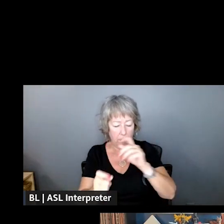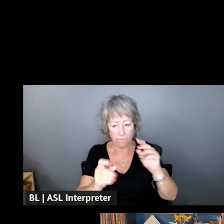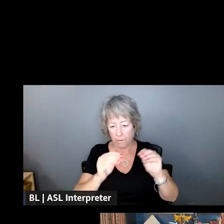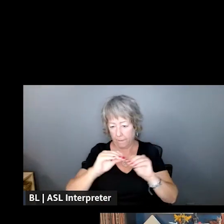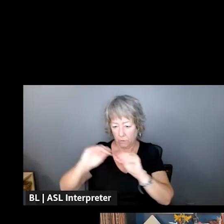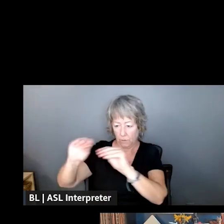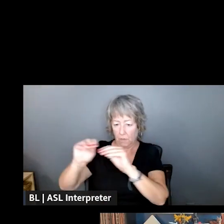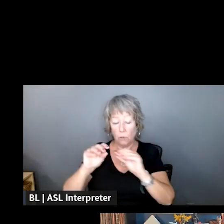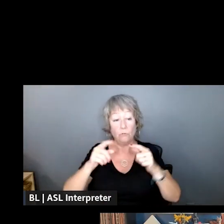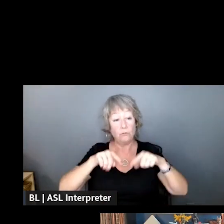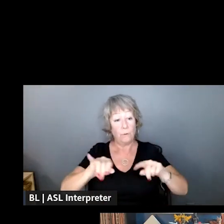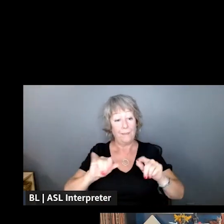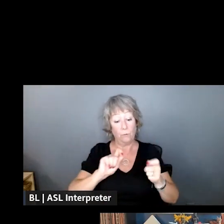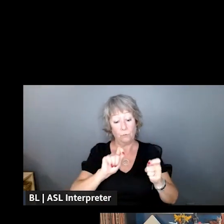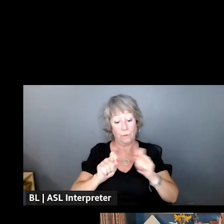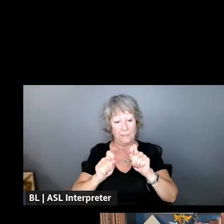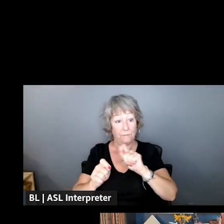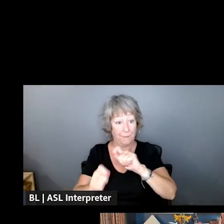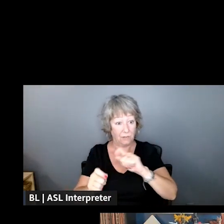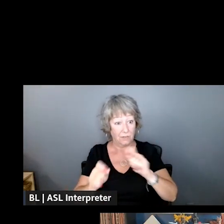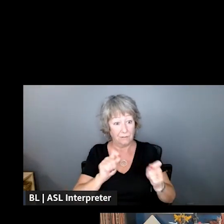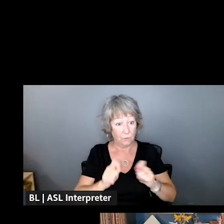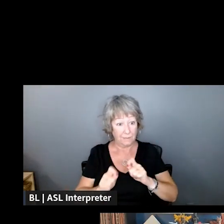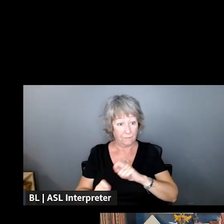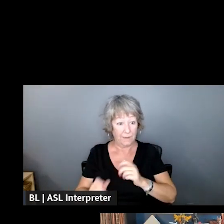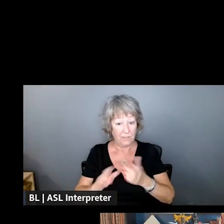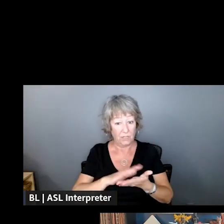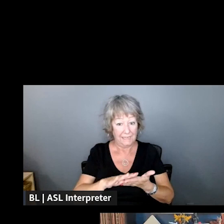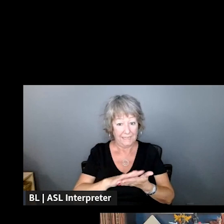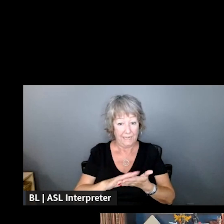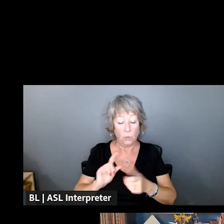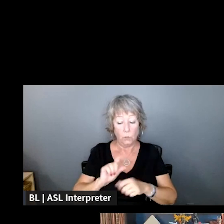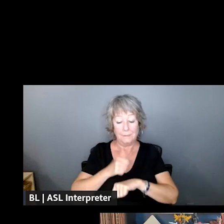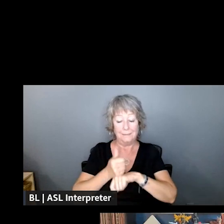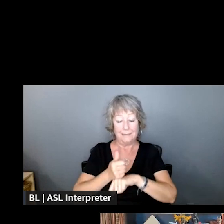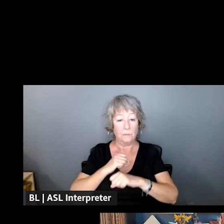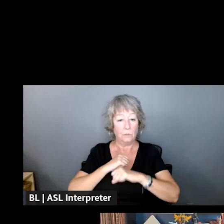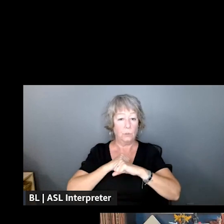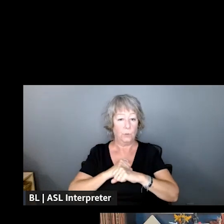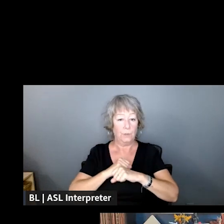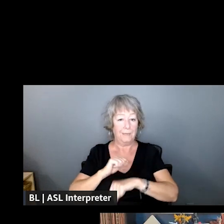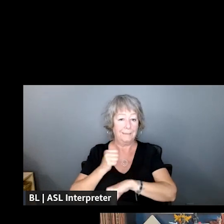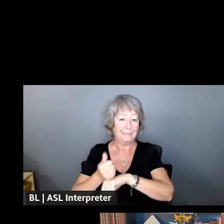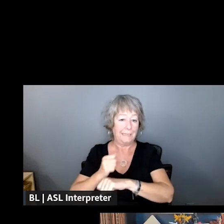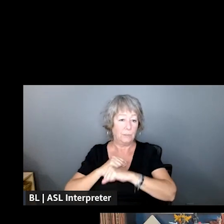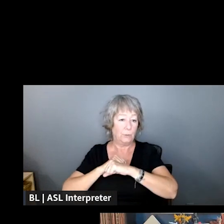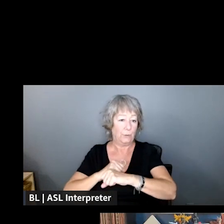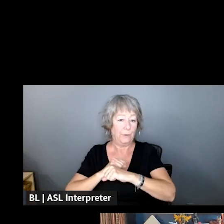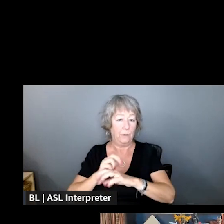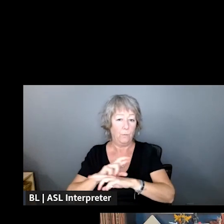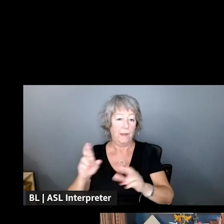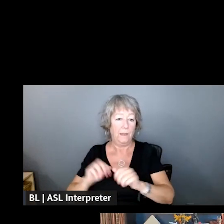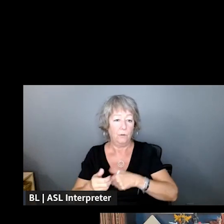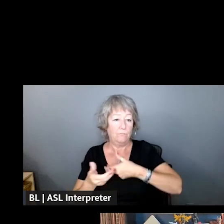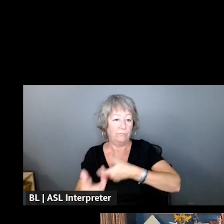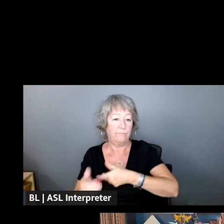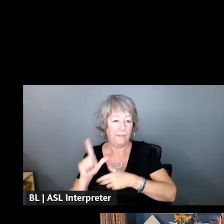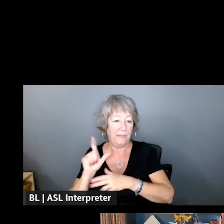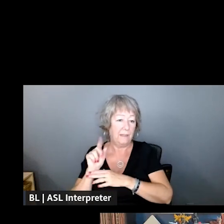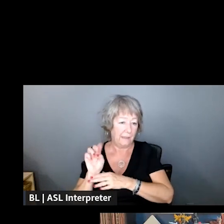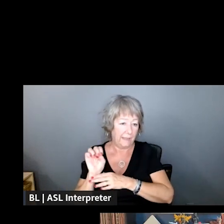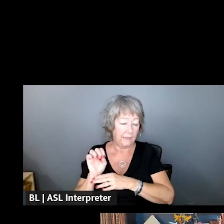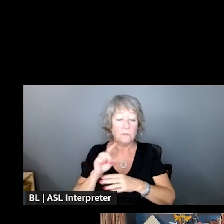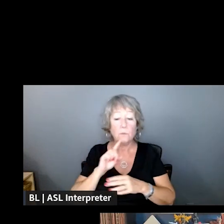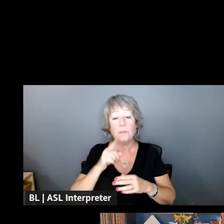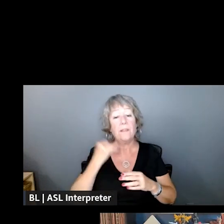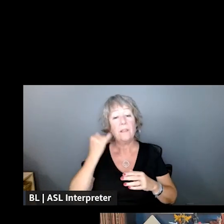those transformation steps, you're also setting your security as you need it for the data. I think the idea of getting